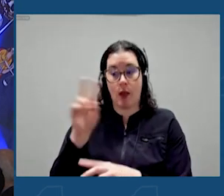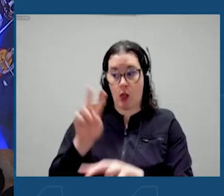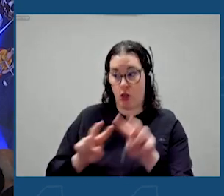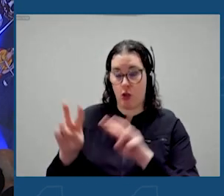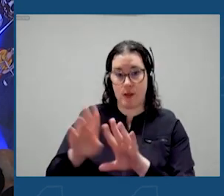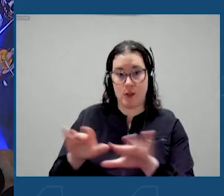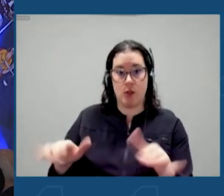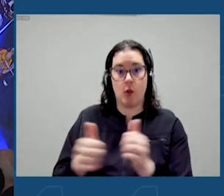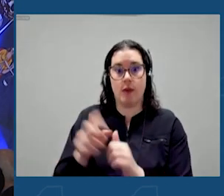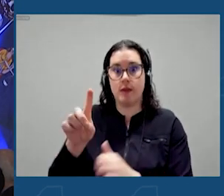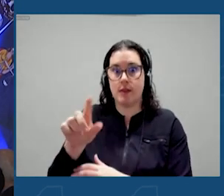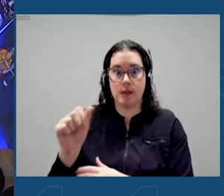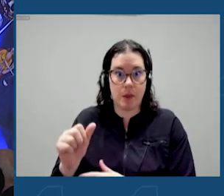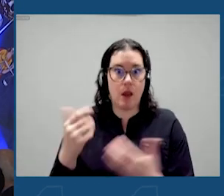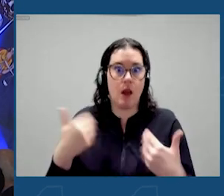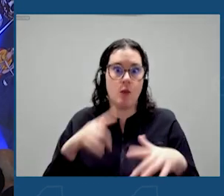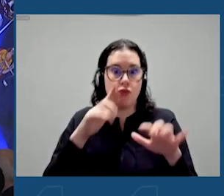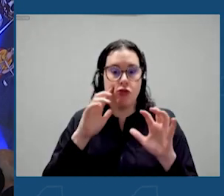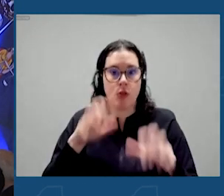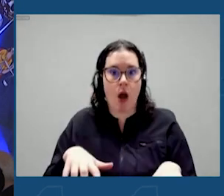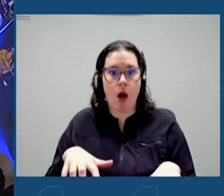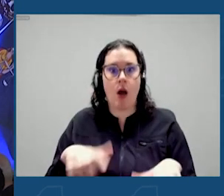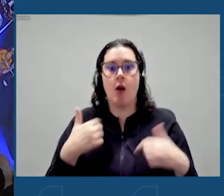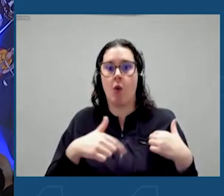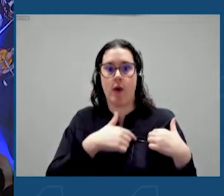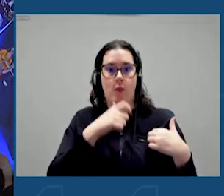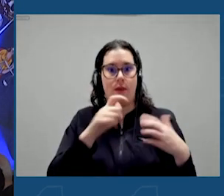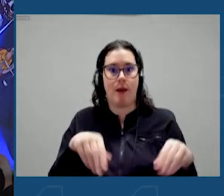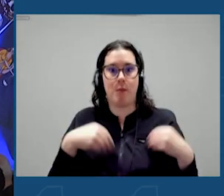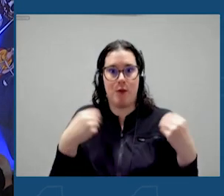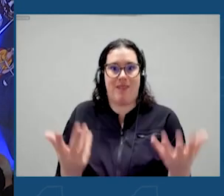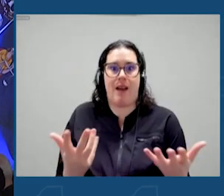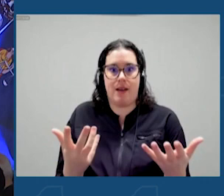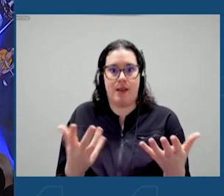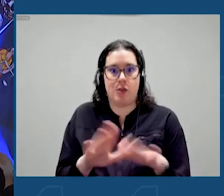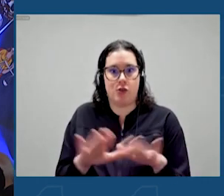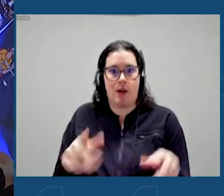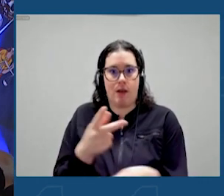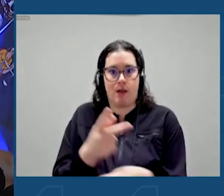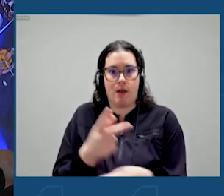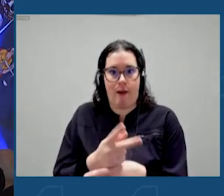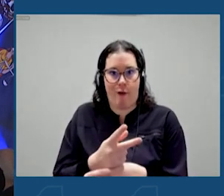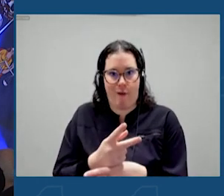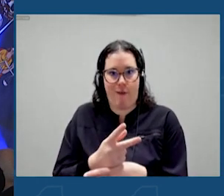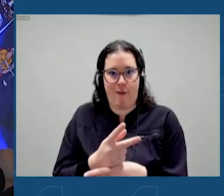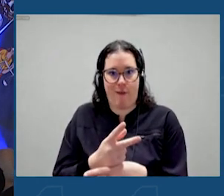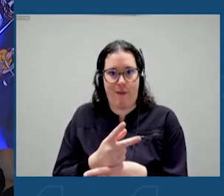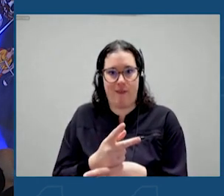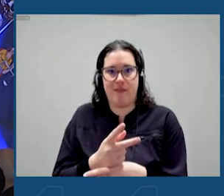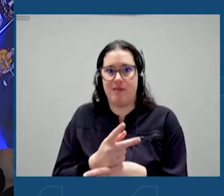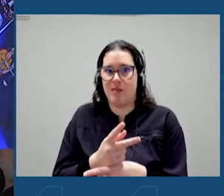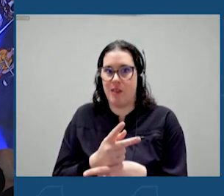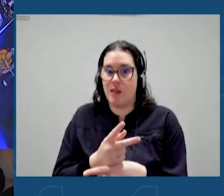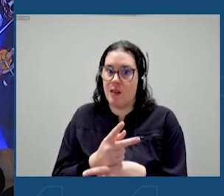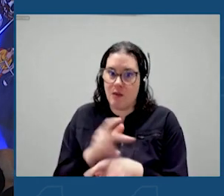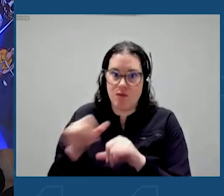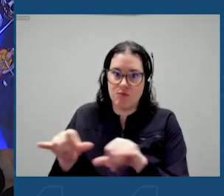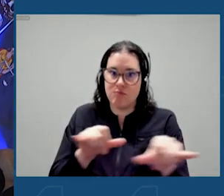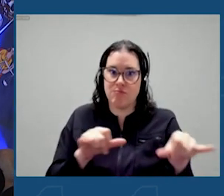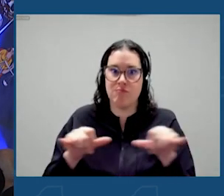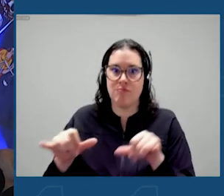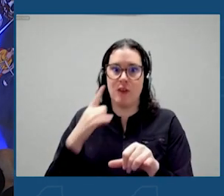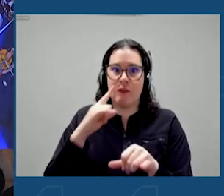It was unbelievable that we were not providing child care seats universally for children